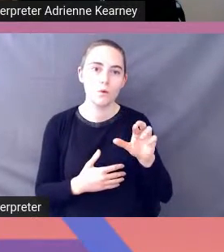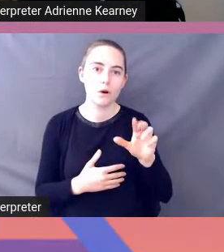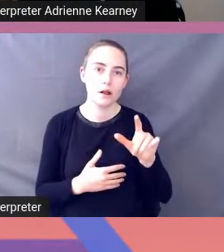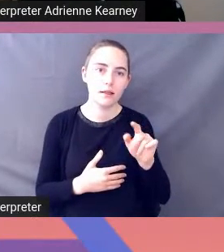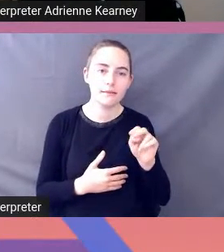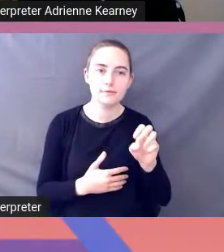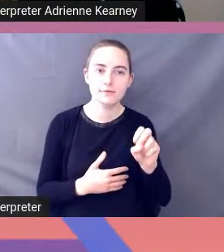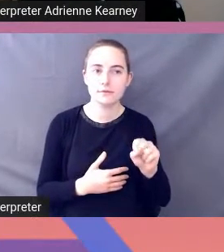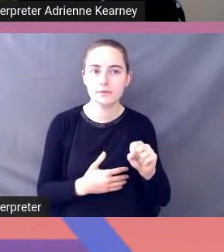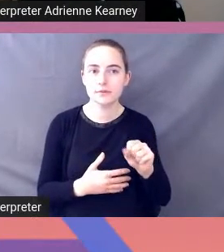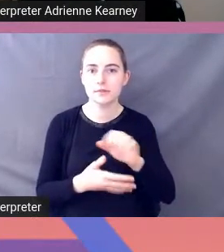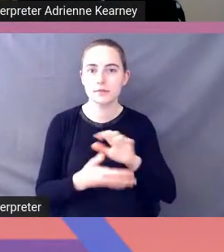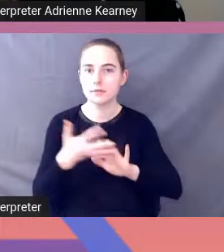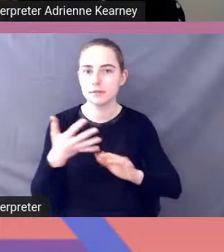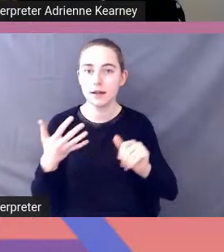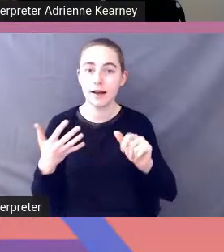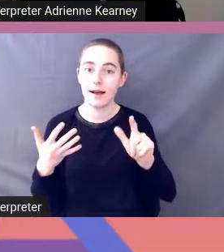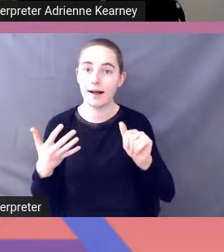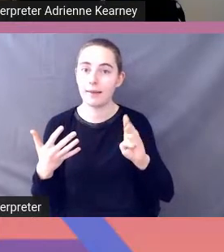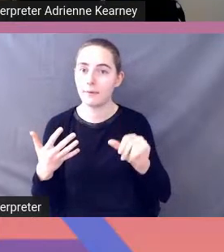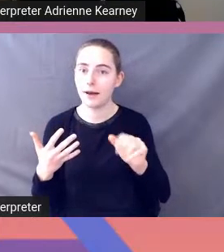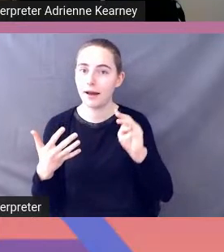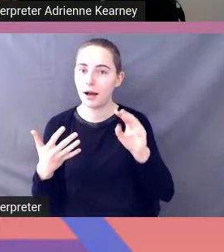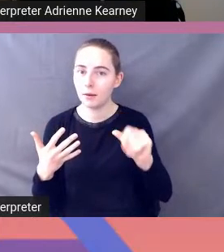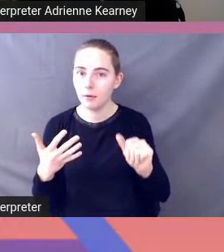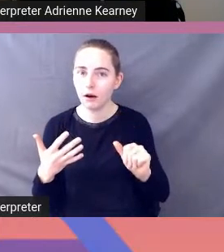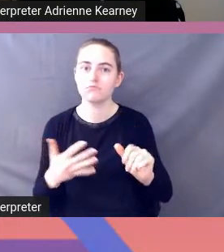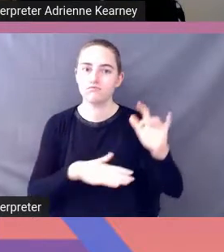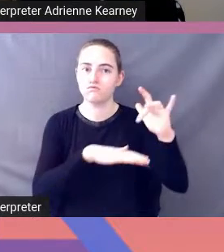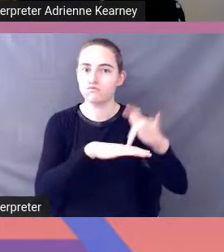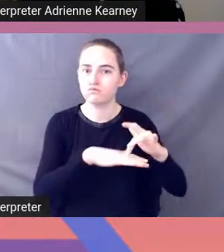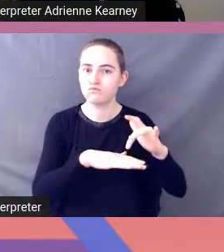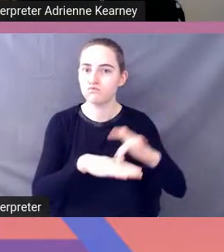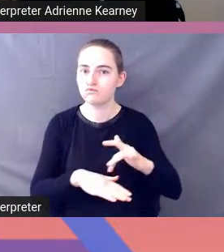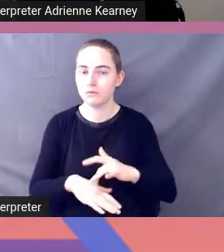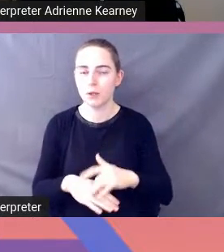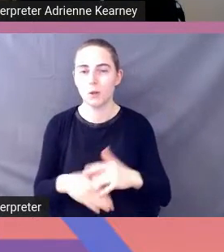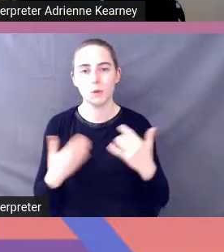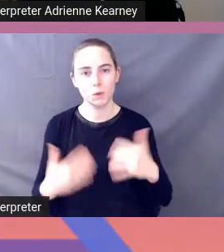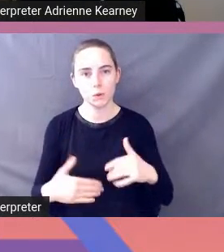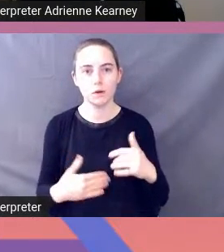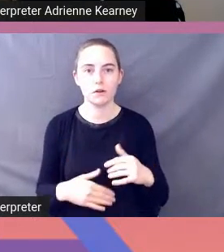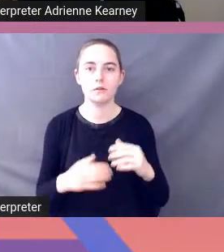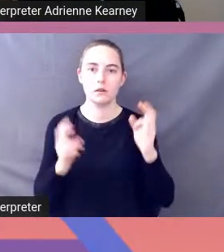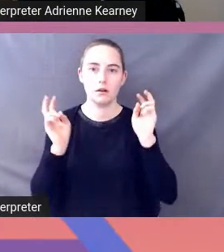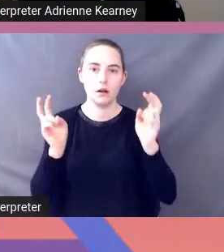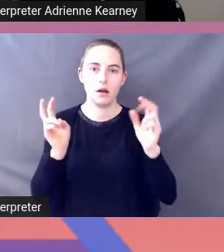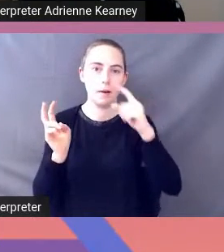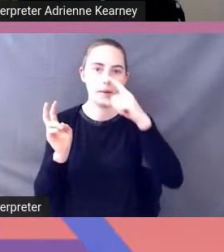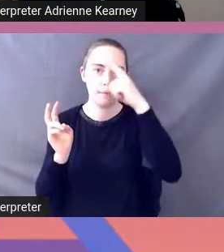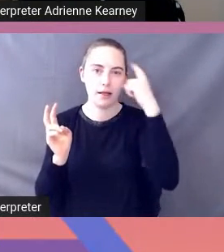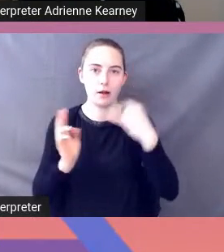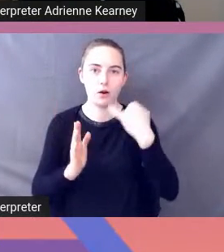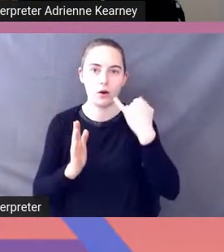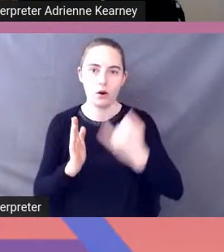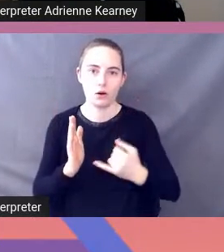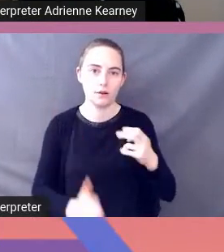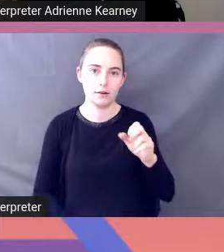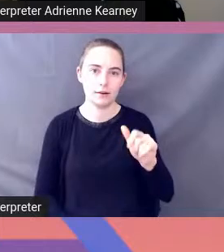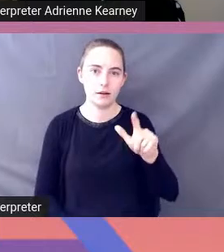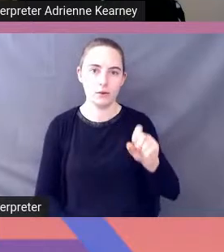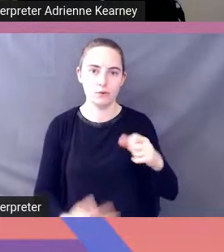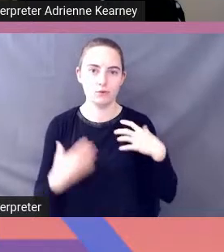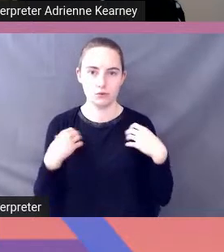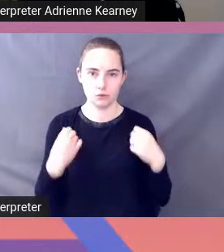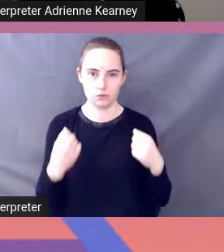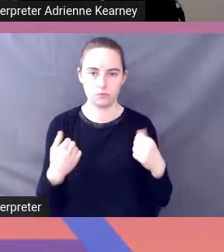Montgomery, Alabama. Okay. So yeah, we're really pushing the Black Art Heals because Black art does heal. It's very